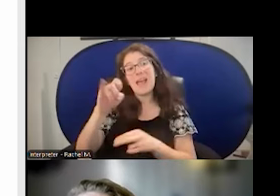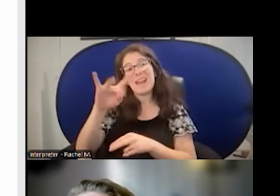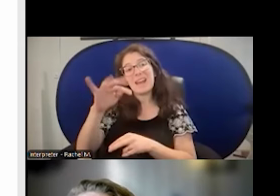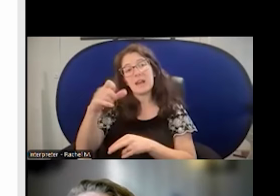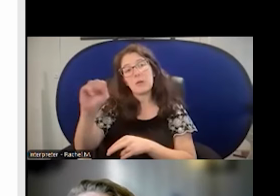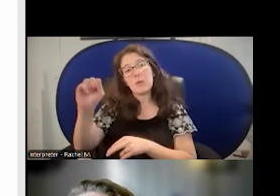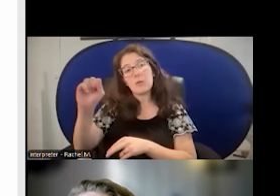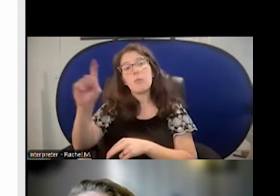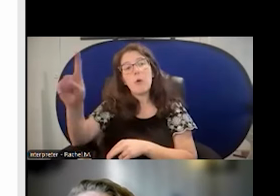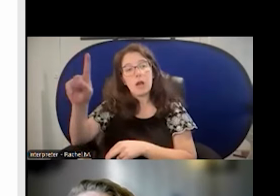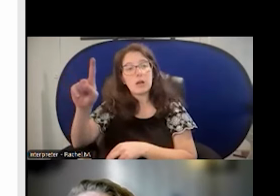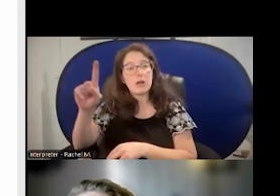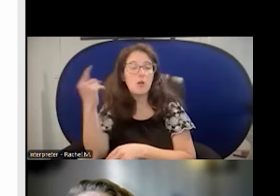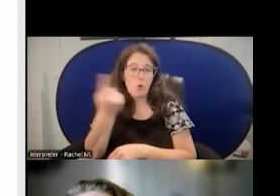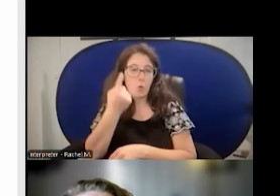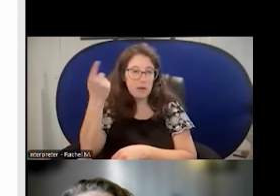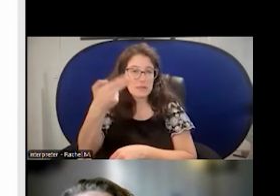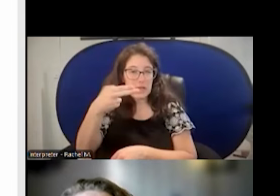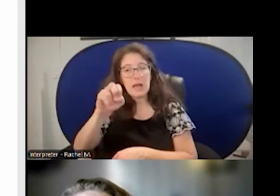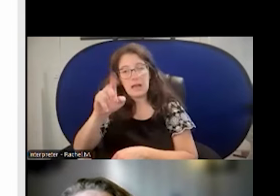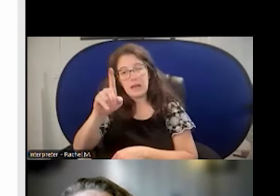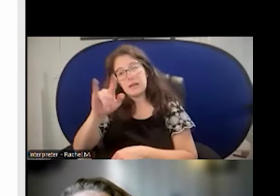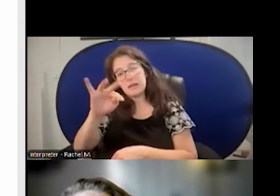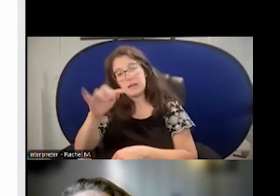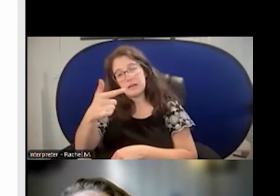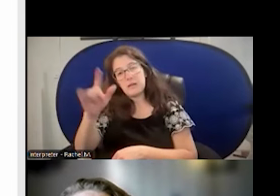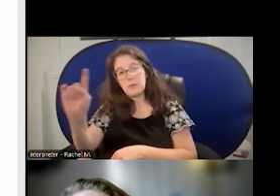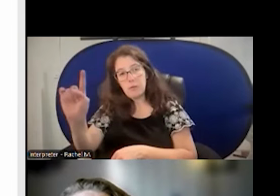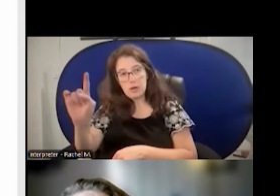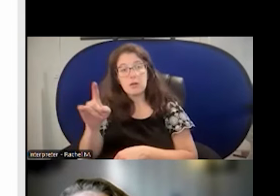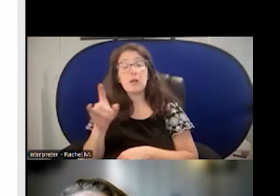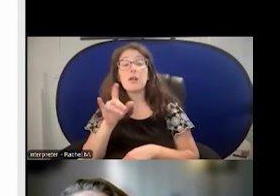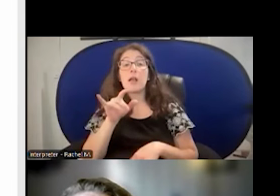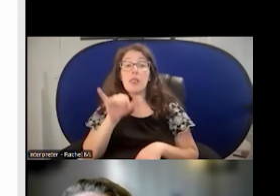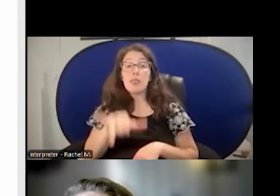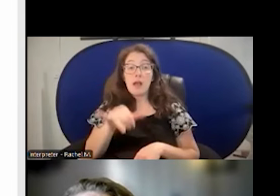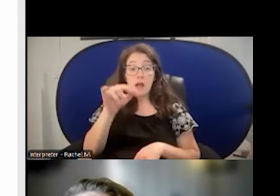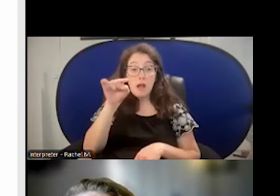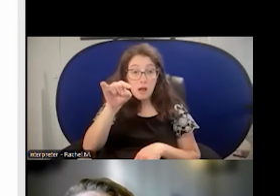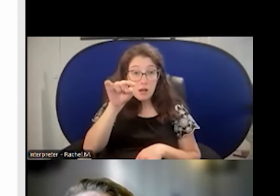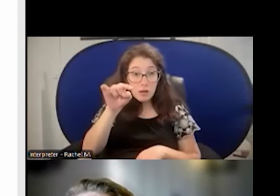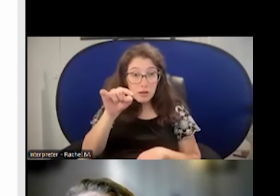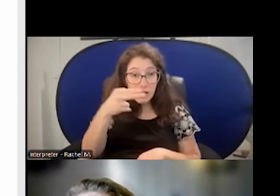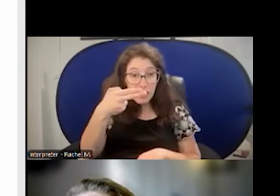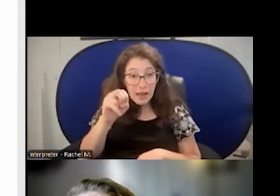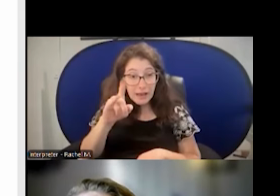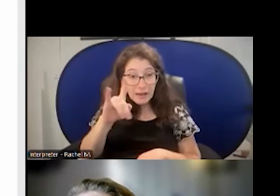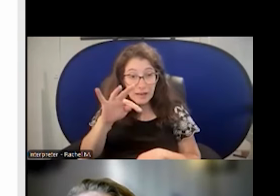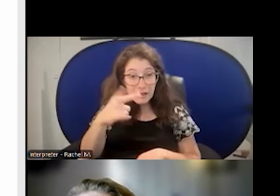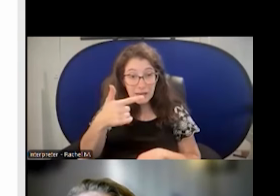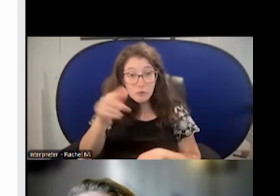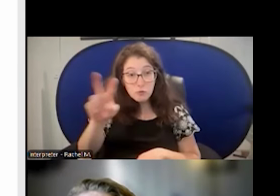And then this is my heading 2 within the